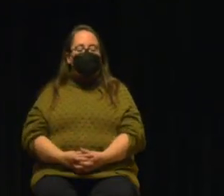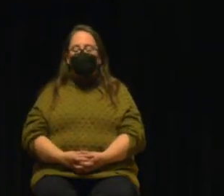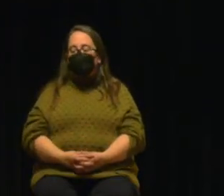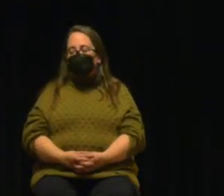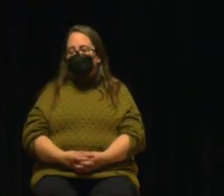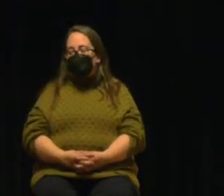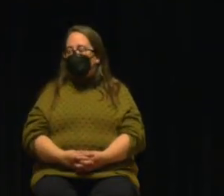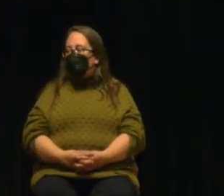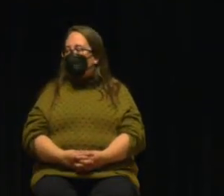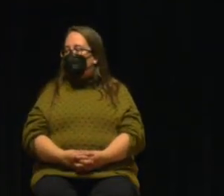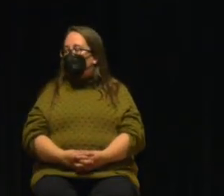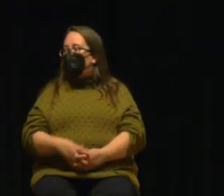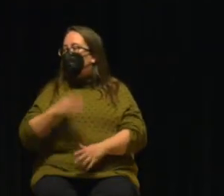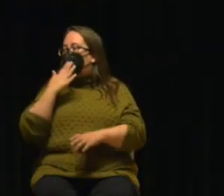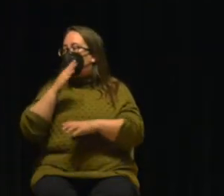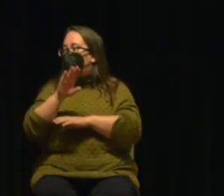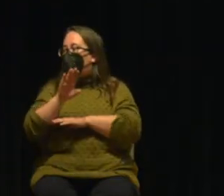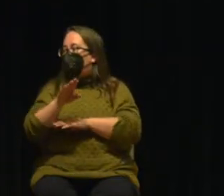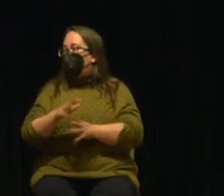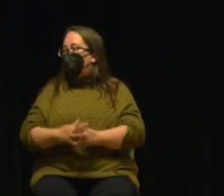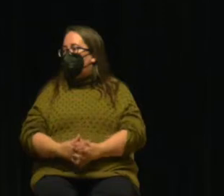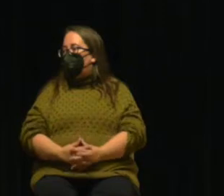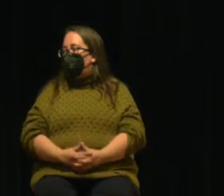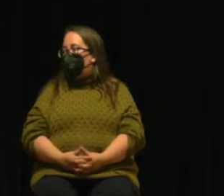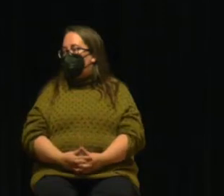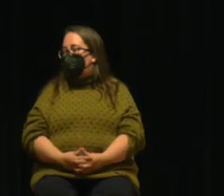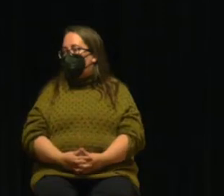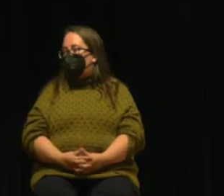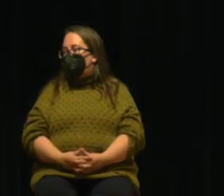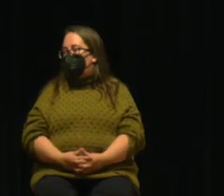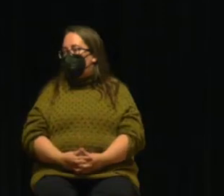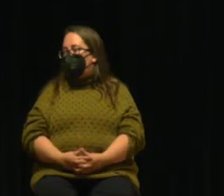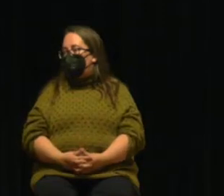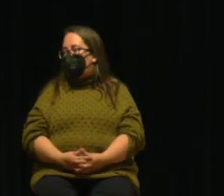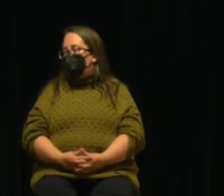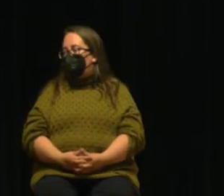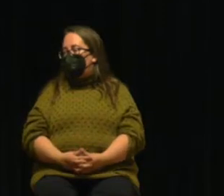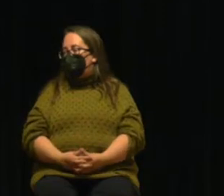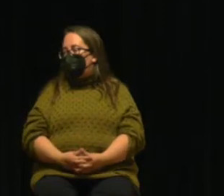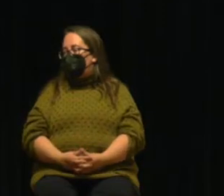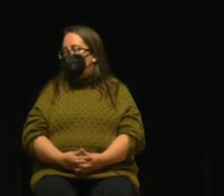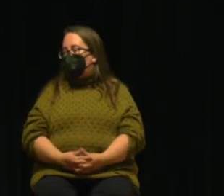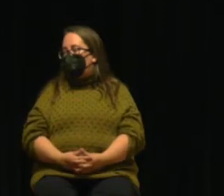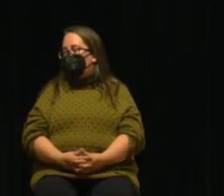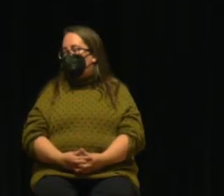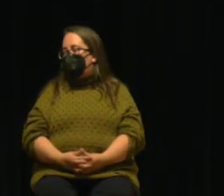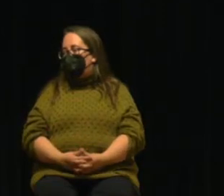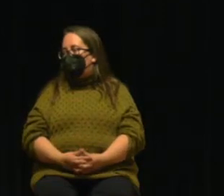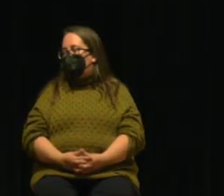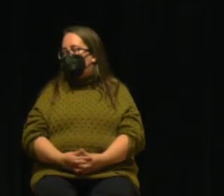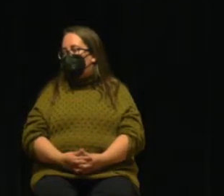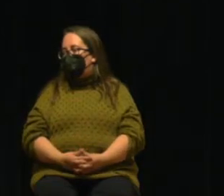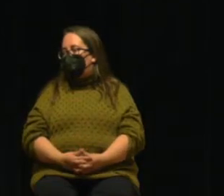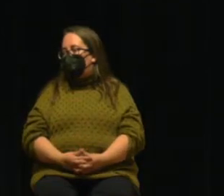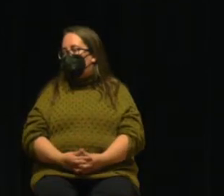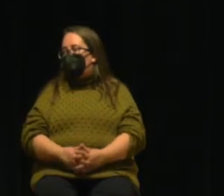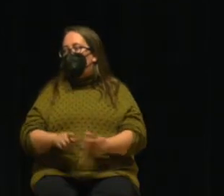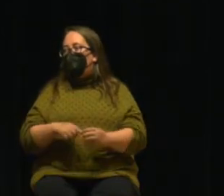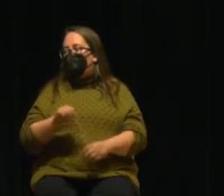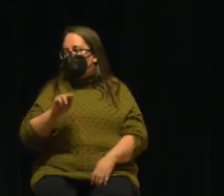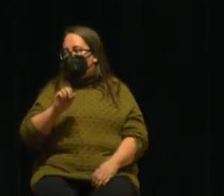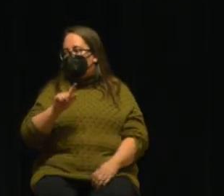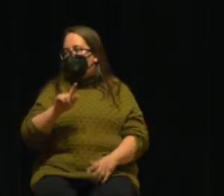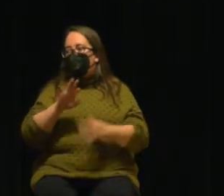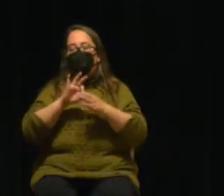Sure. Good evening. Hi. Wanted to ask you this question about William Still and his connection with